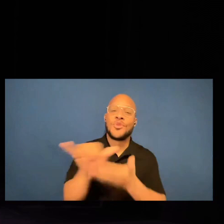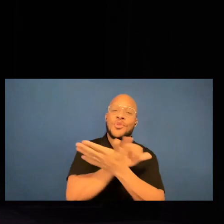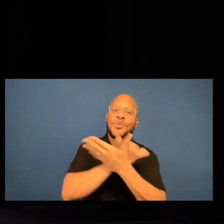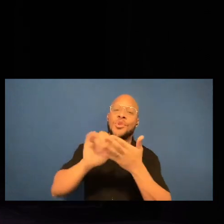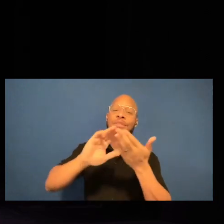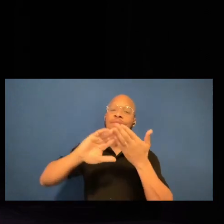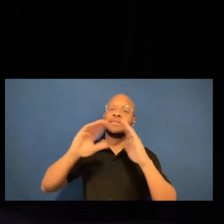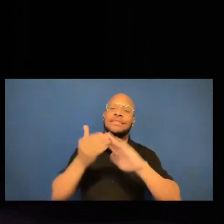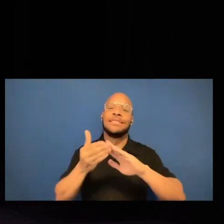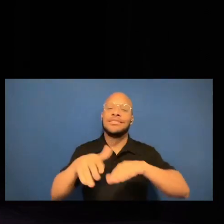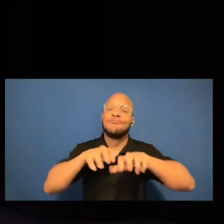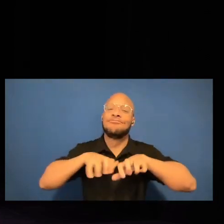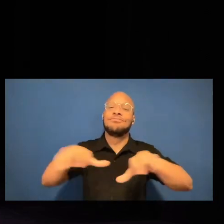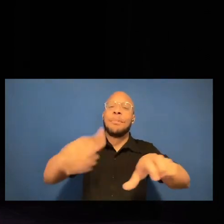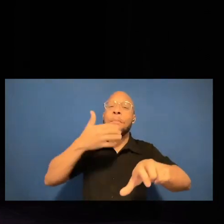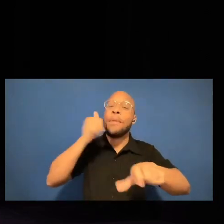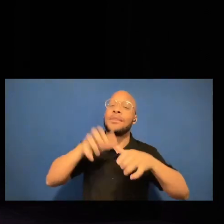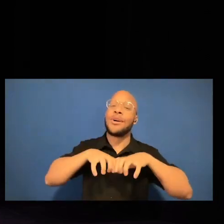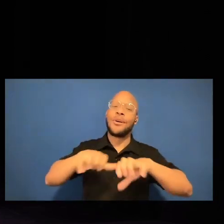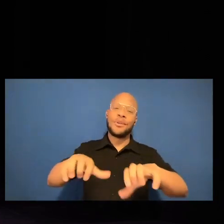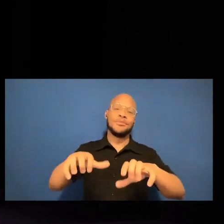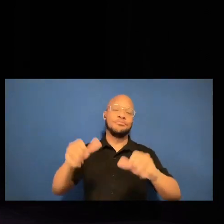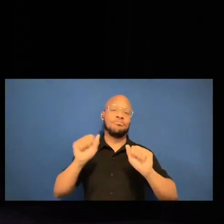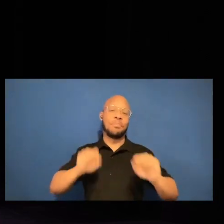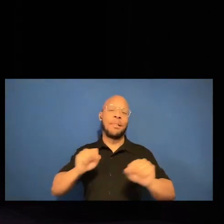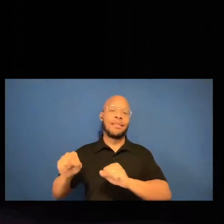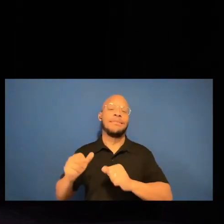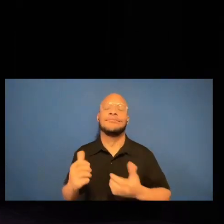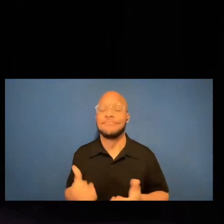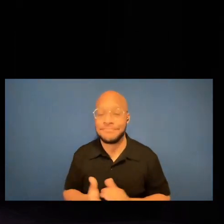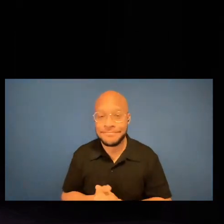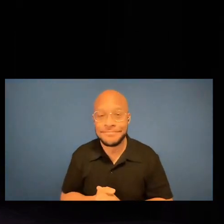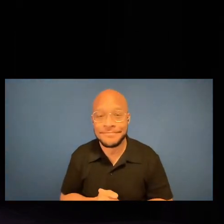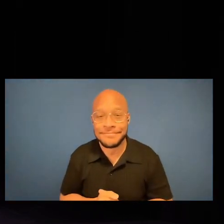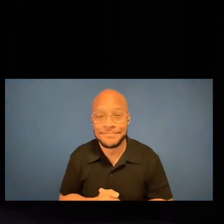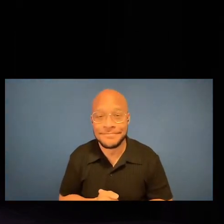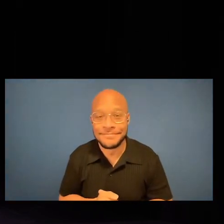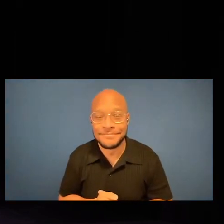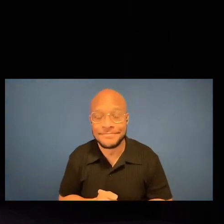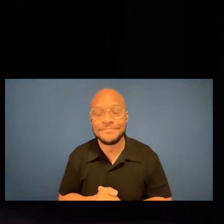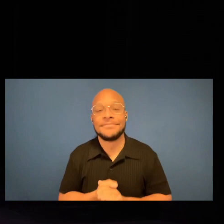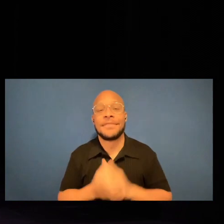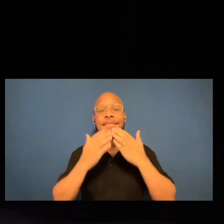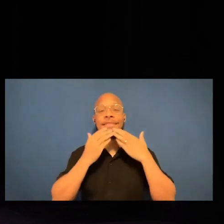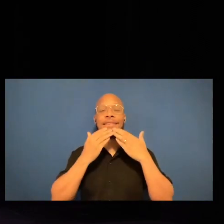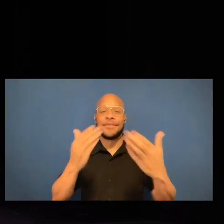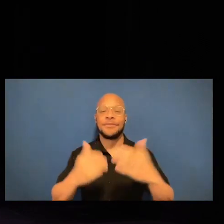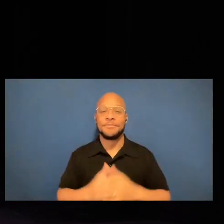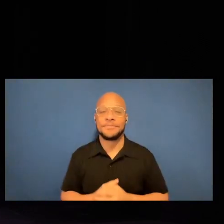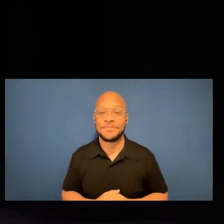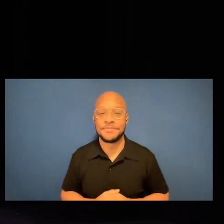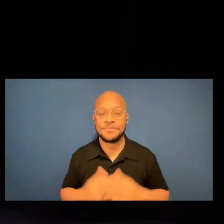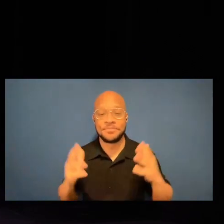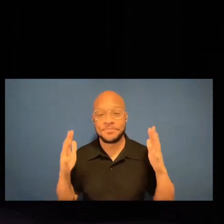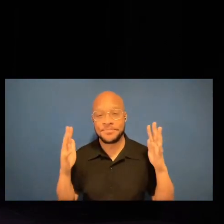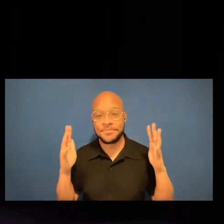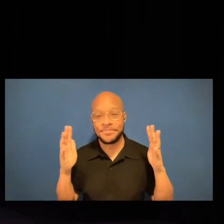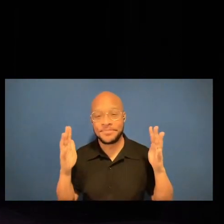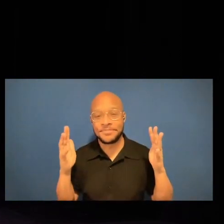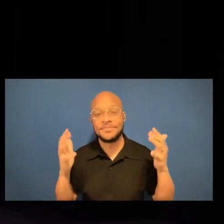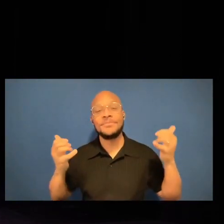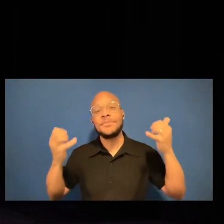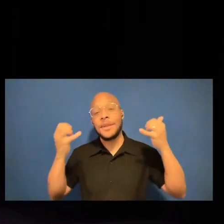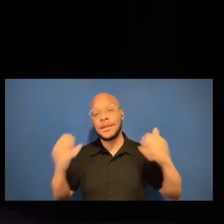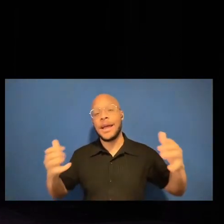So now, I'm gonna get out of your hair. I'm gonna hand this off to a really amazing